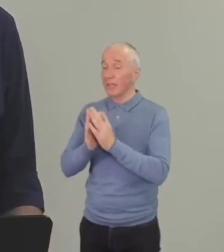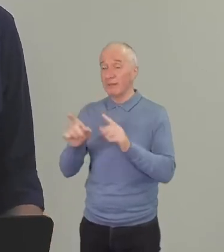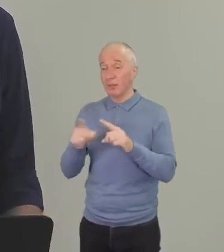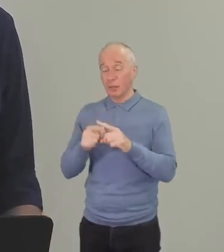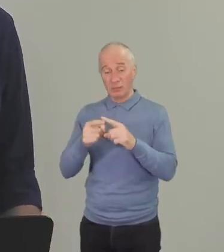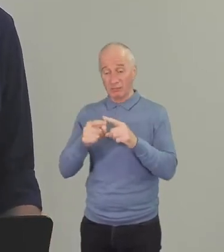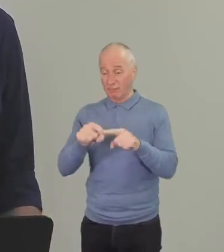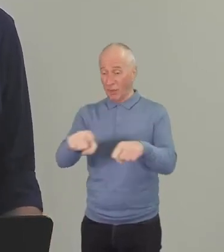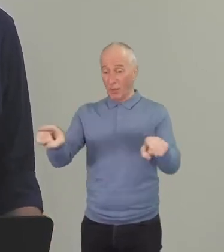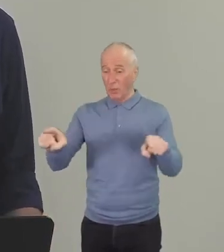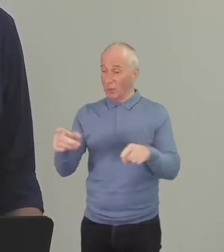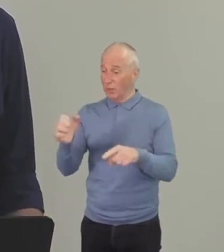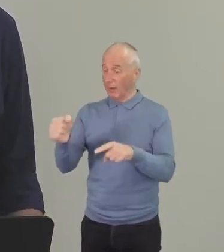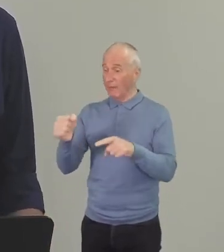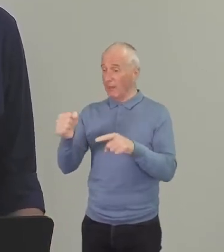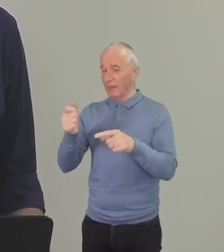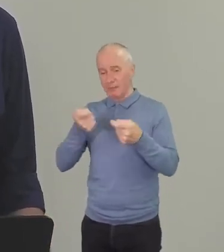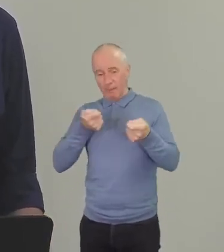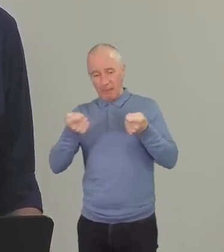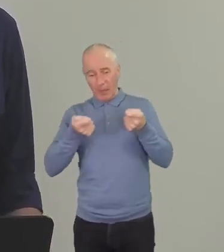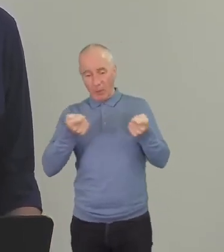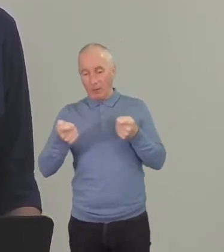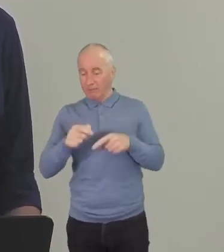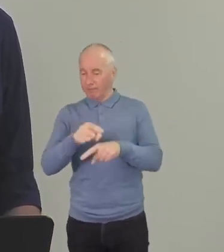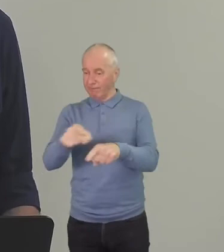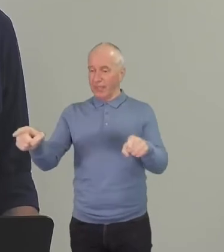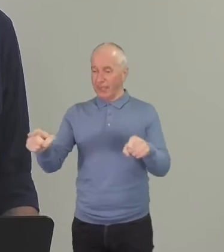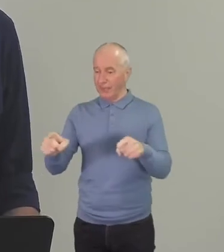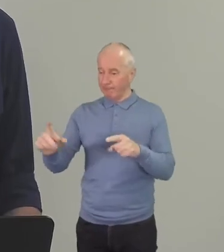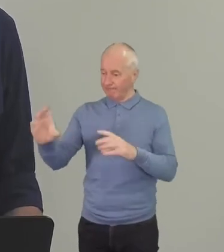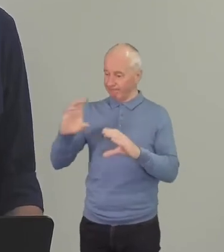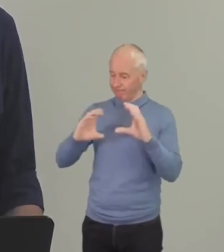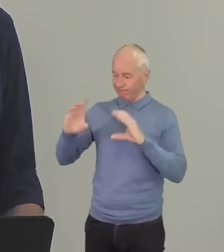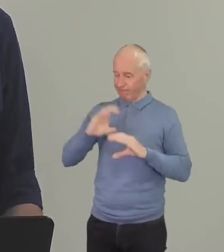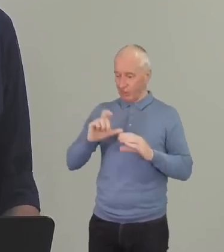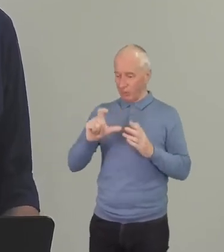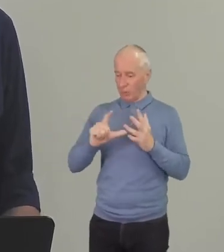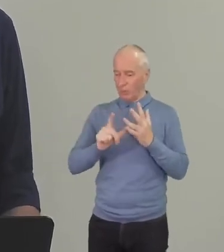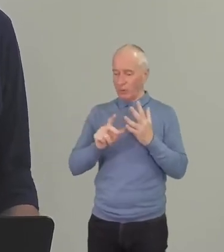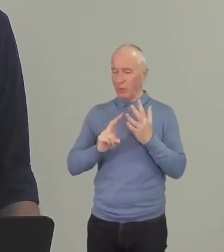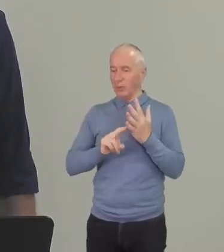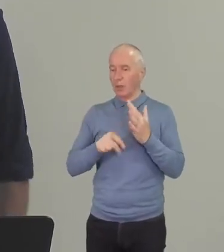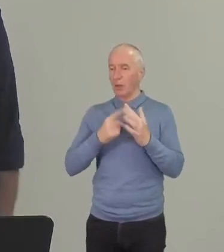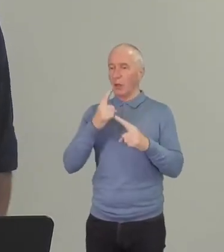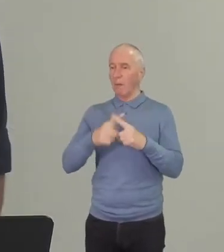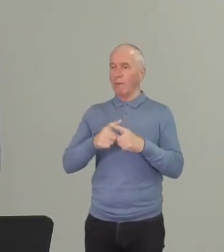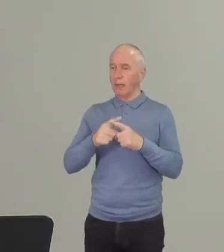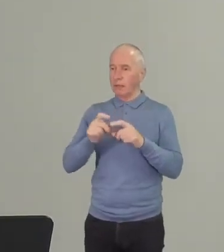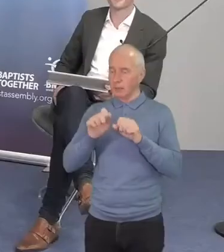power that they contribute generously to the COVAX instrument. I think that's the most I can say about that.